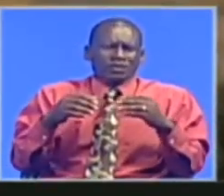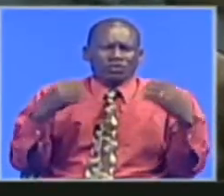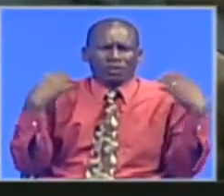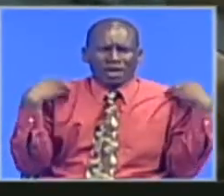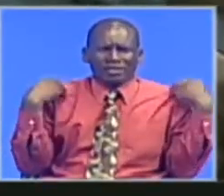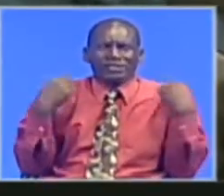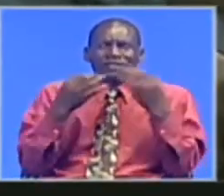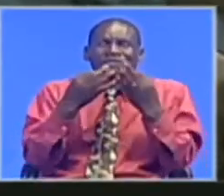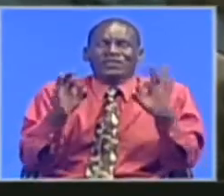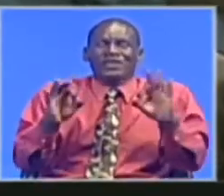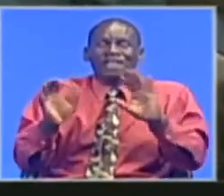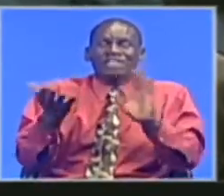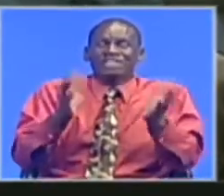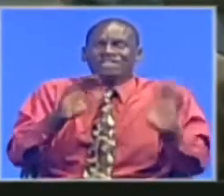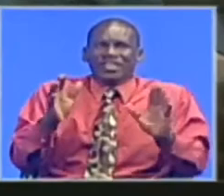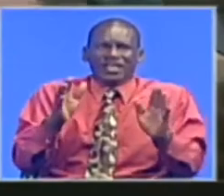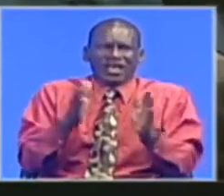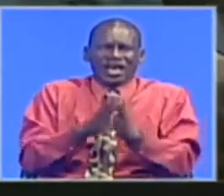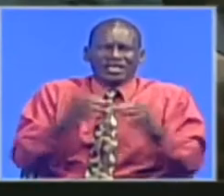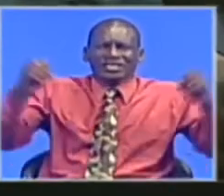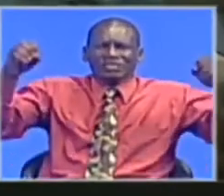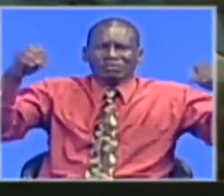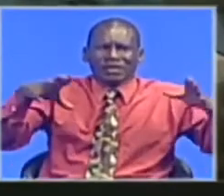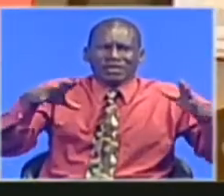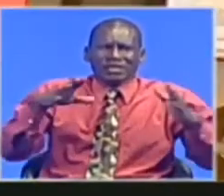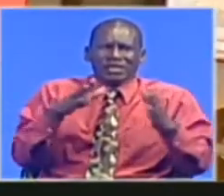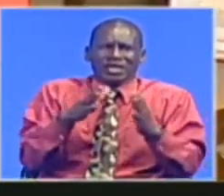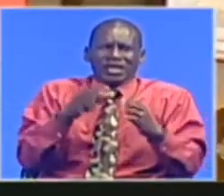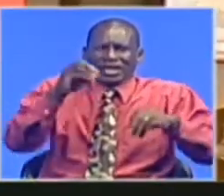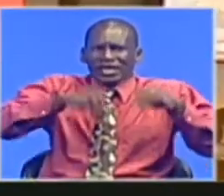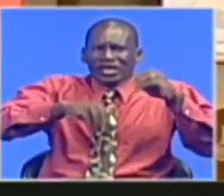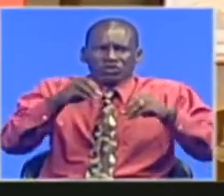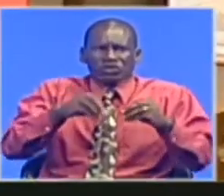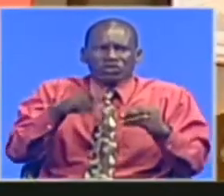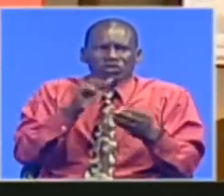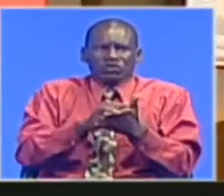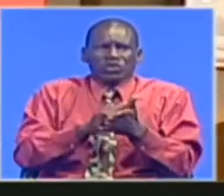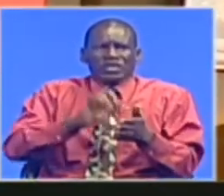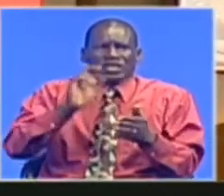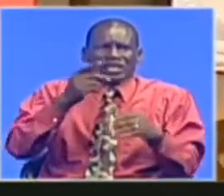free, fair, transparent elections so that the